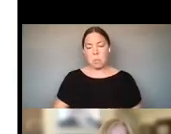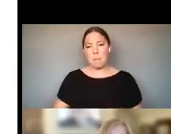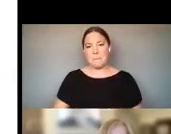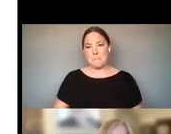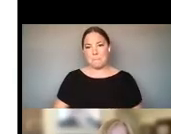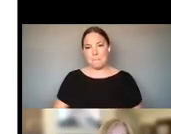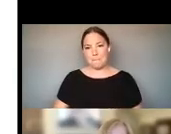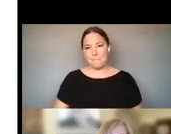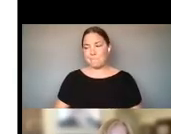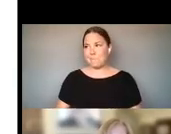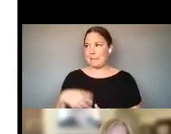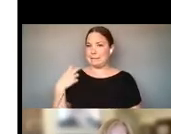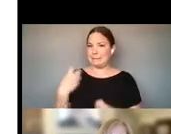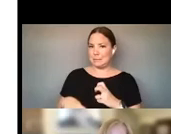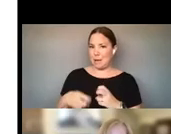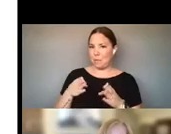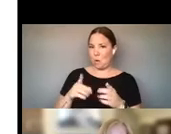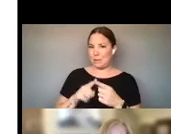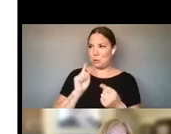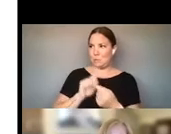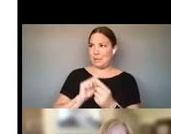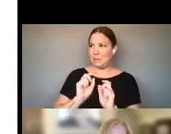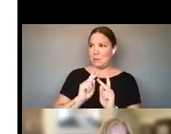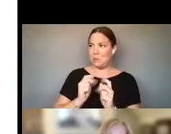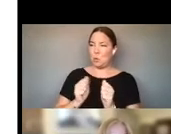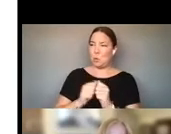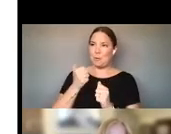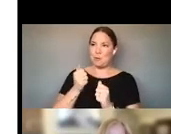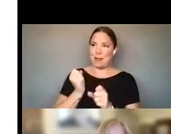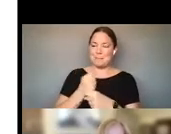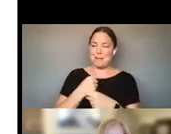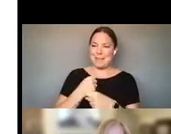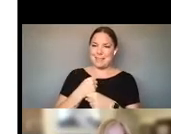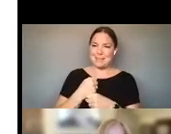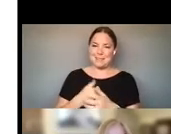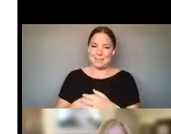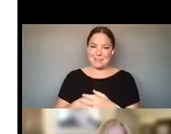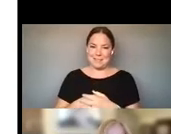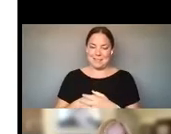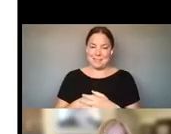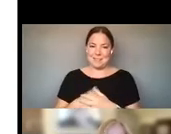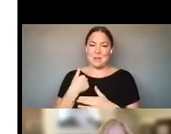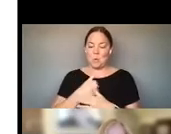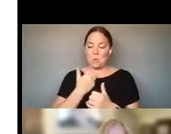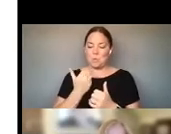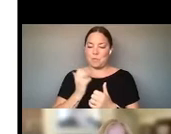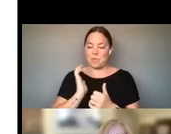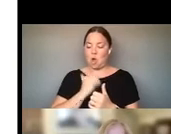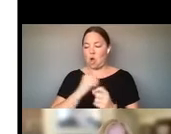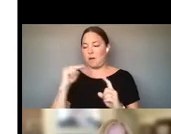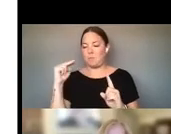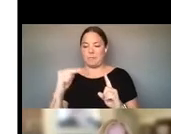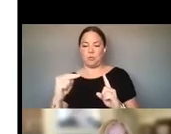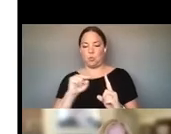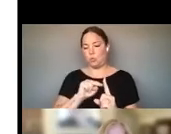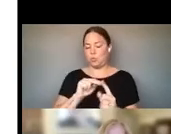it is a tough way to meet people through grant making, um, and so we try to take a view that this is, um,